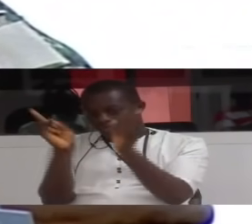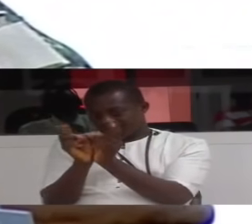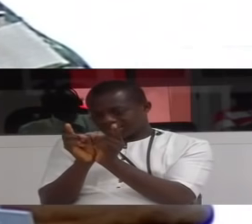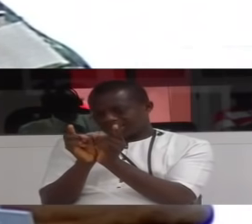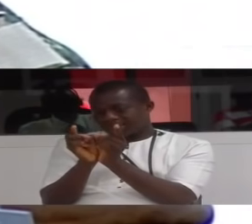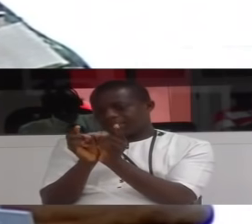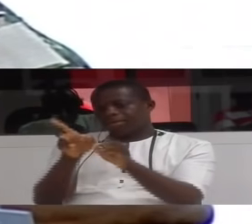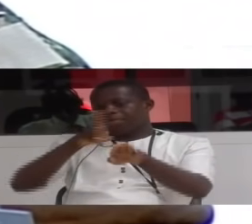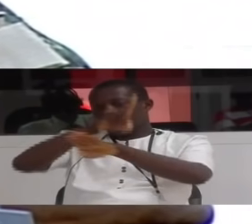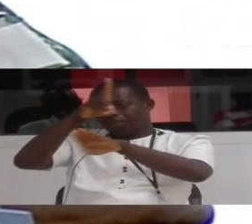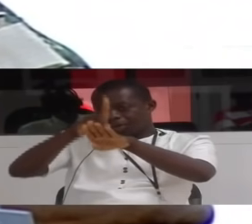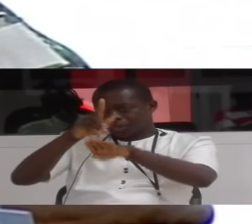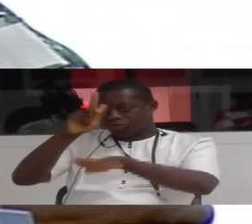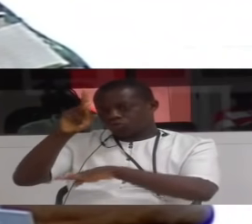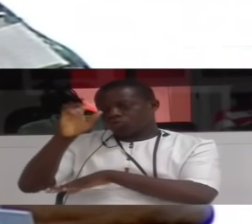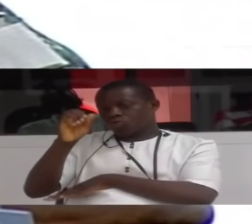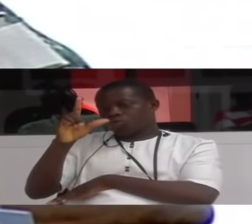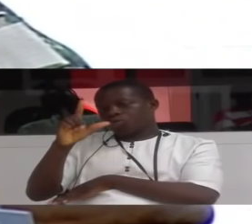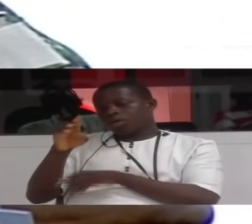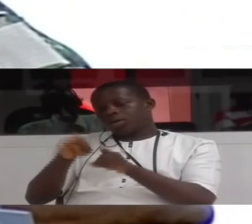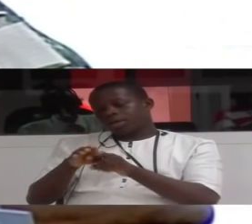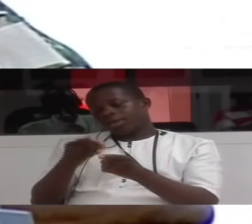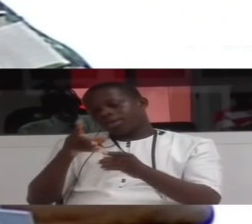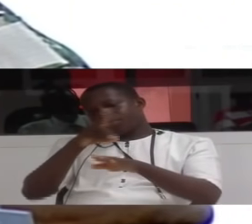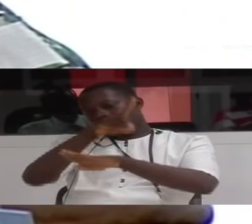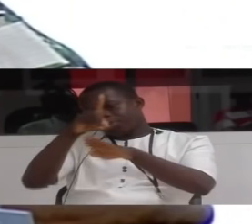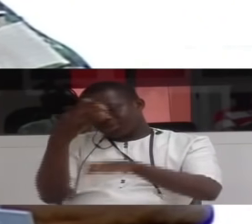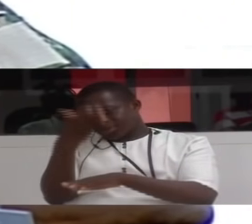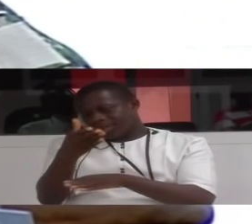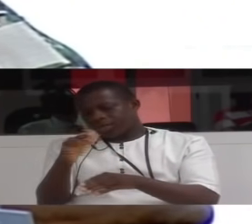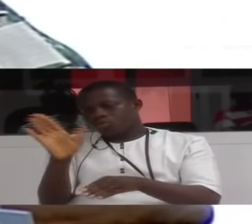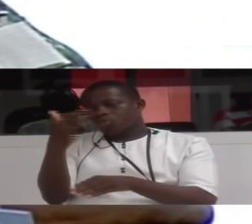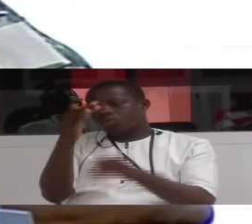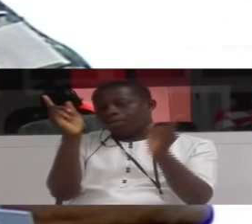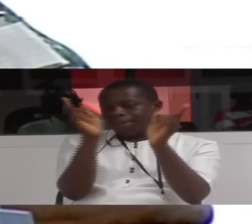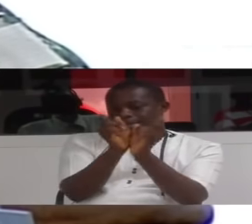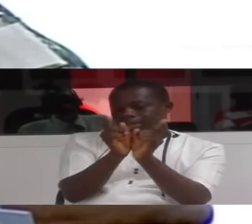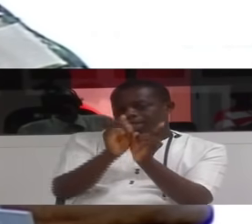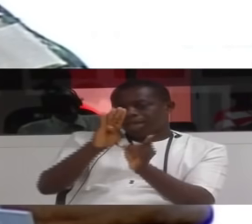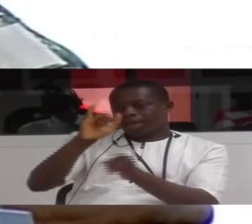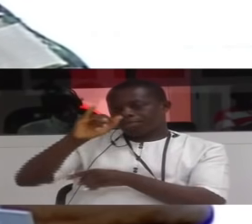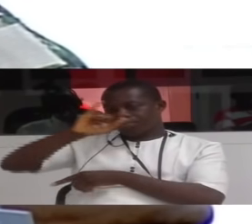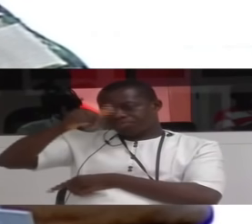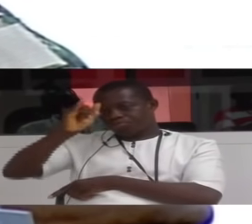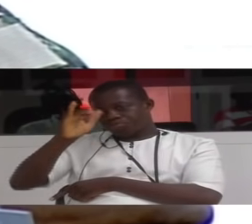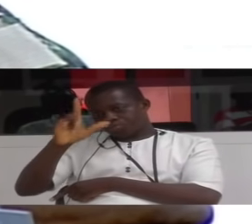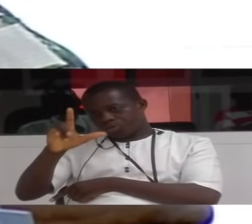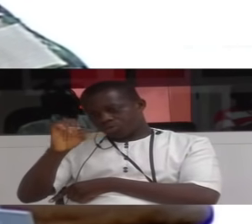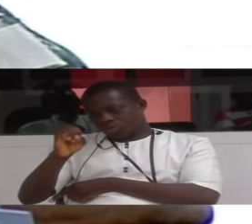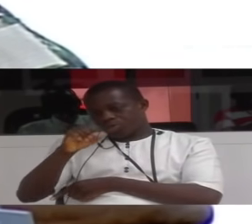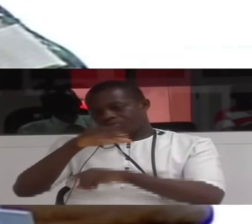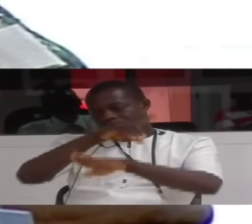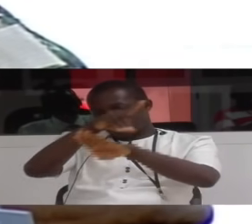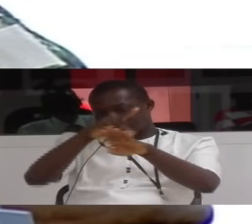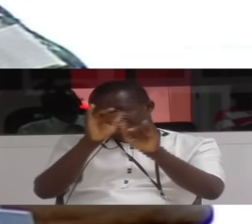said to me, let's meet at Bijilo at the base. Ma dem ñu dem tassé Bijilo ci base bi ñun ñëpp. I went and we met at the base, all of